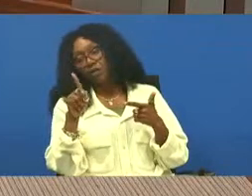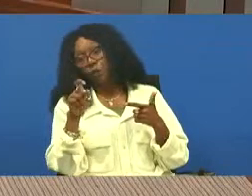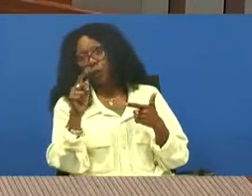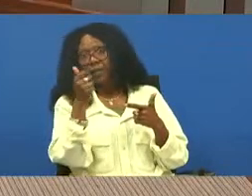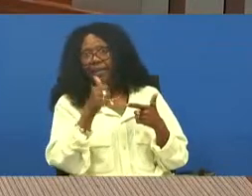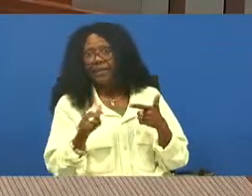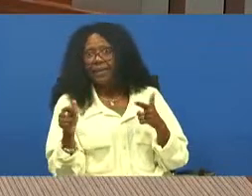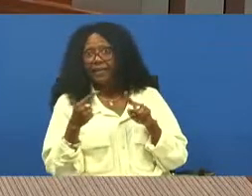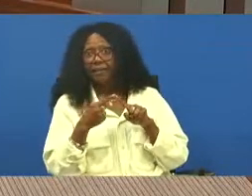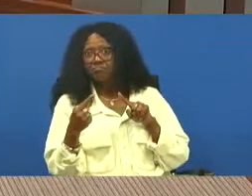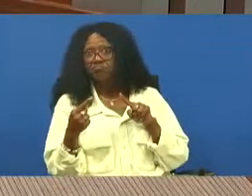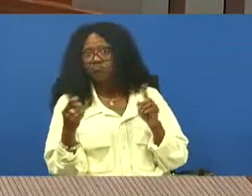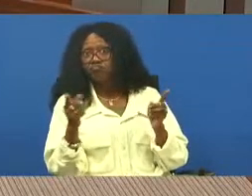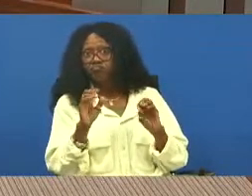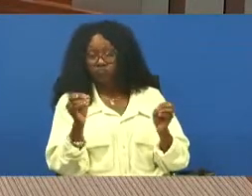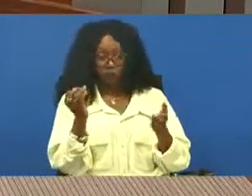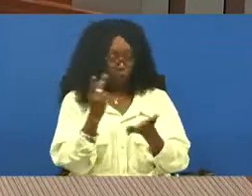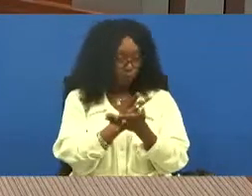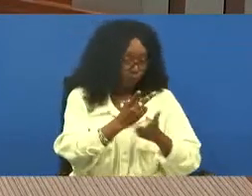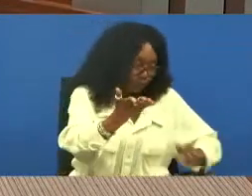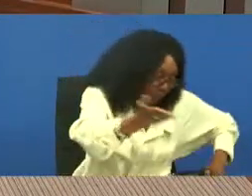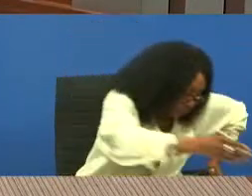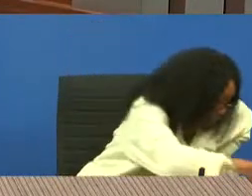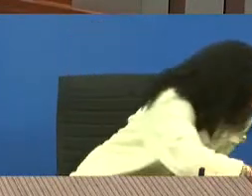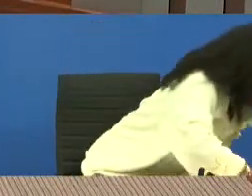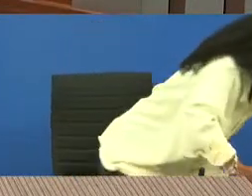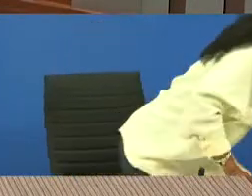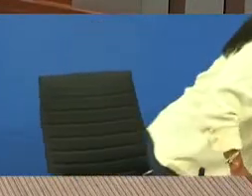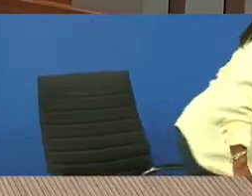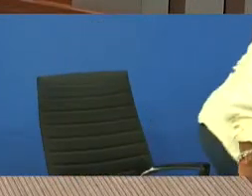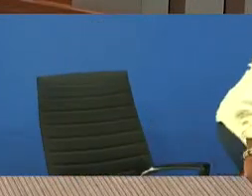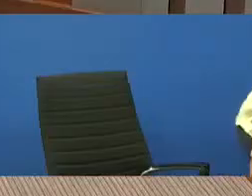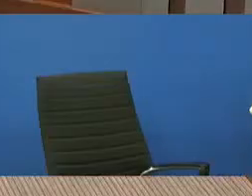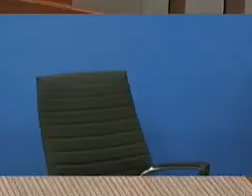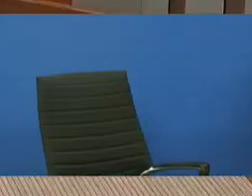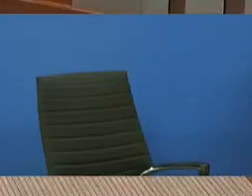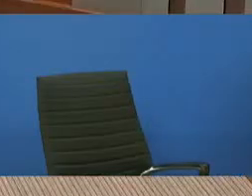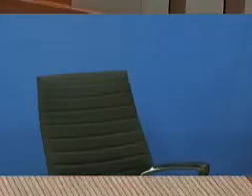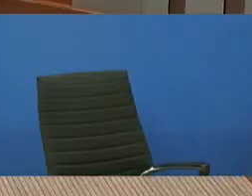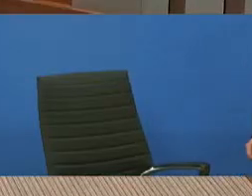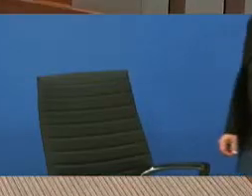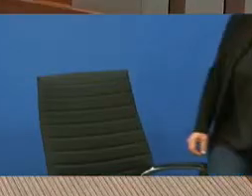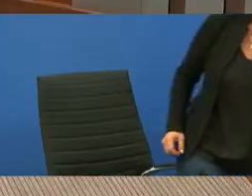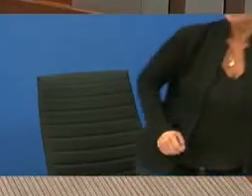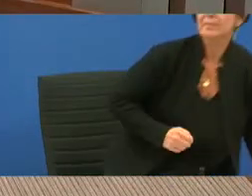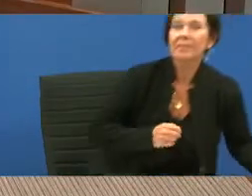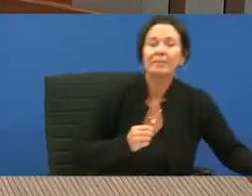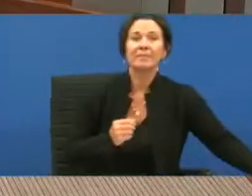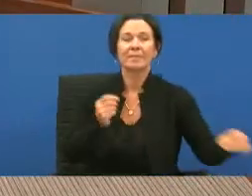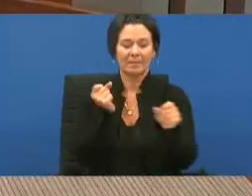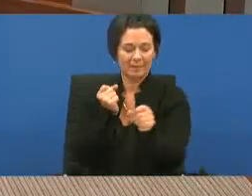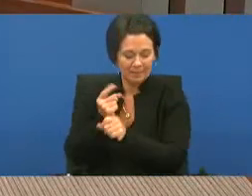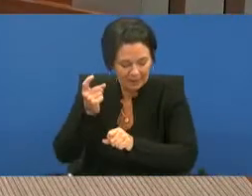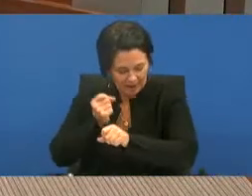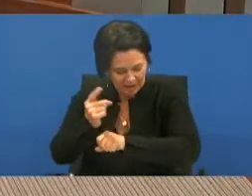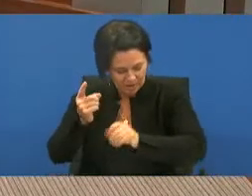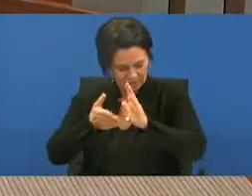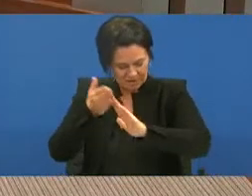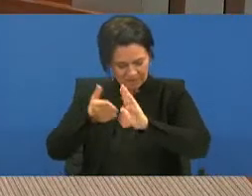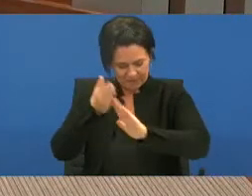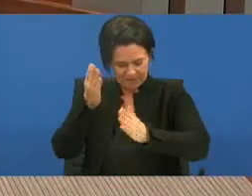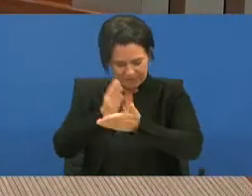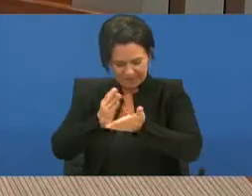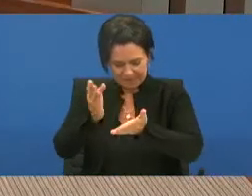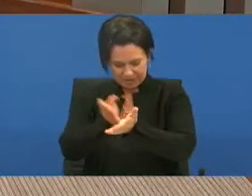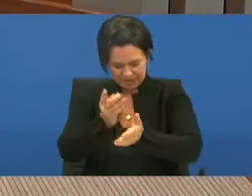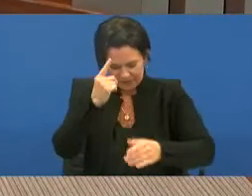opposed? Motion carries. Item 66, amend the 2025 annual operating budget for the Charles R. Kelly Community Center to appropriate